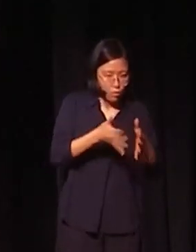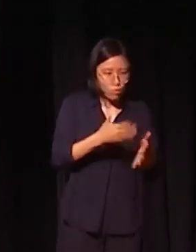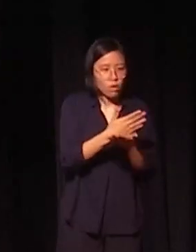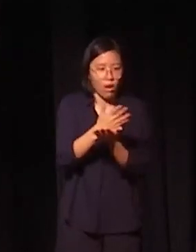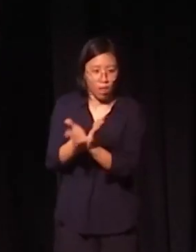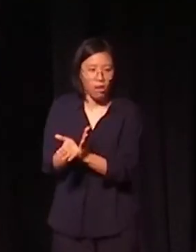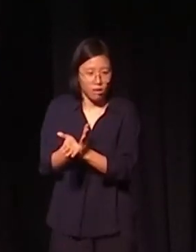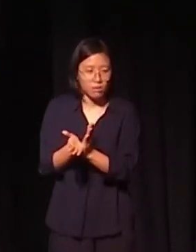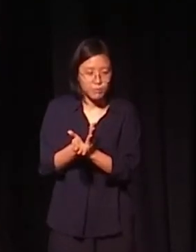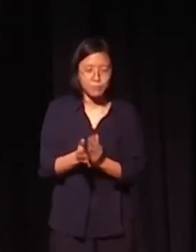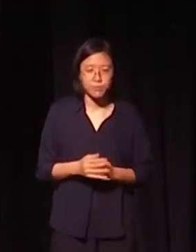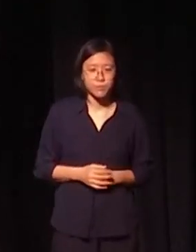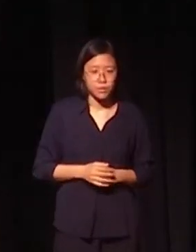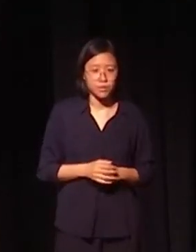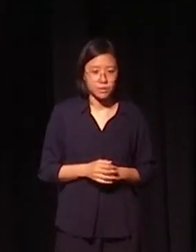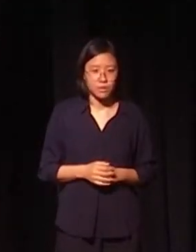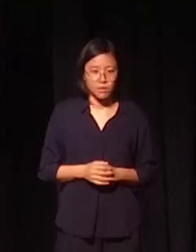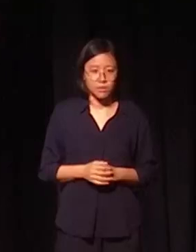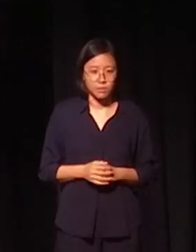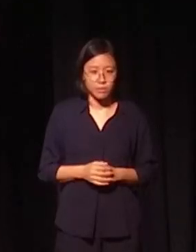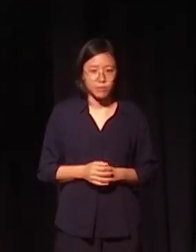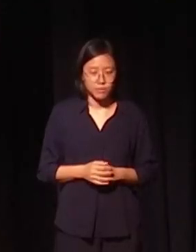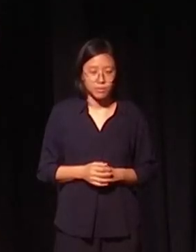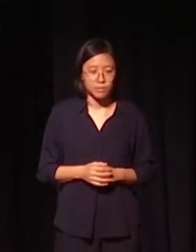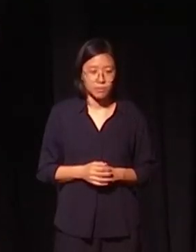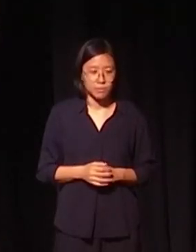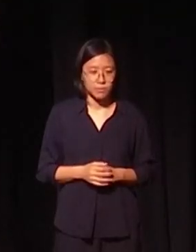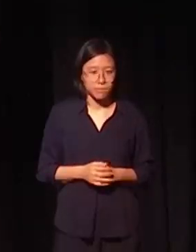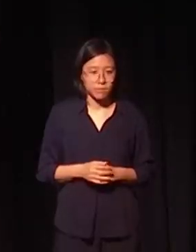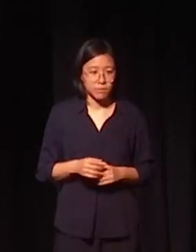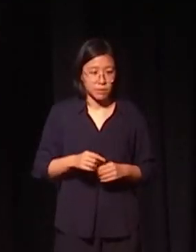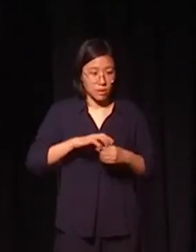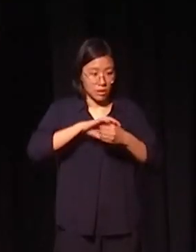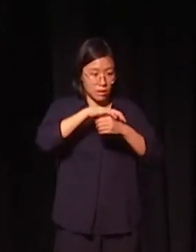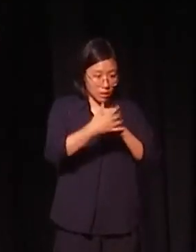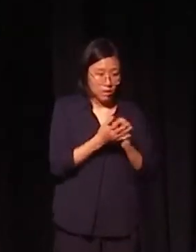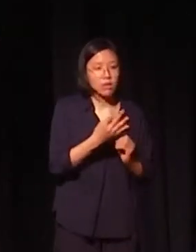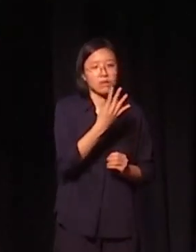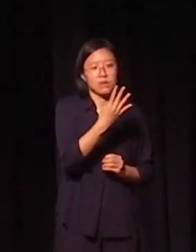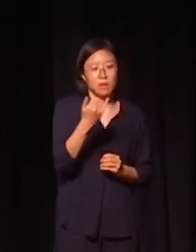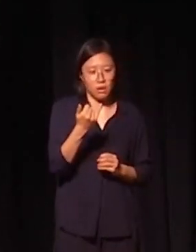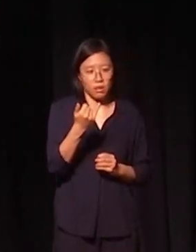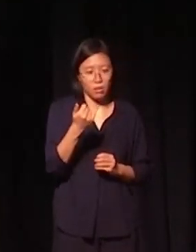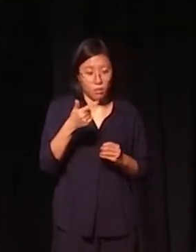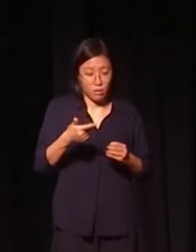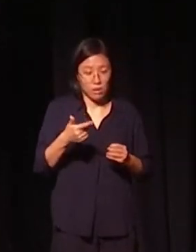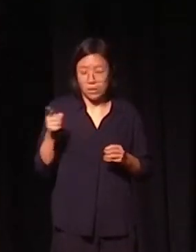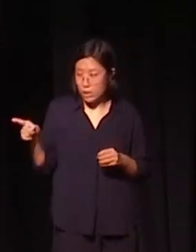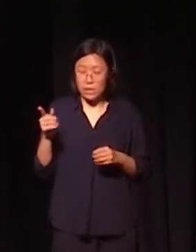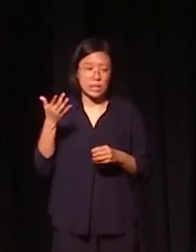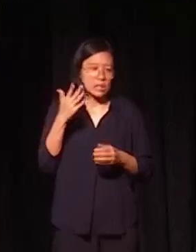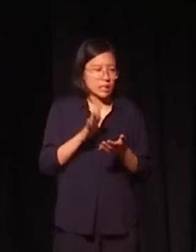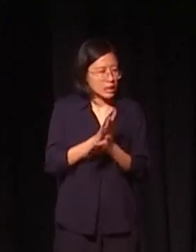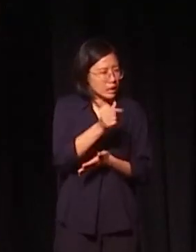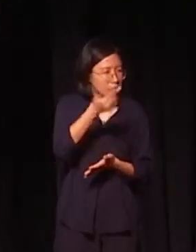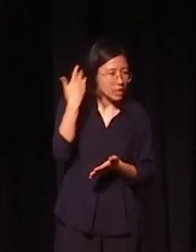date, I think there are 46 countries at the time of this publication, which